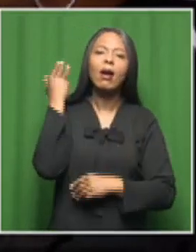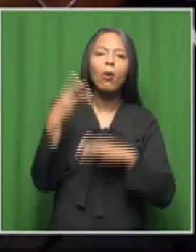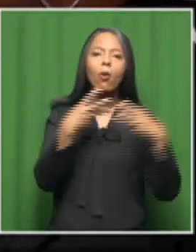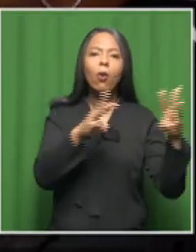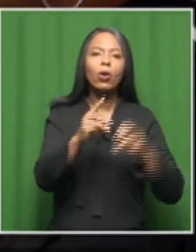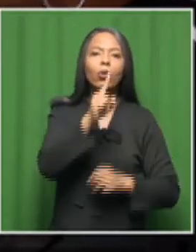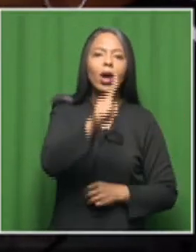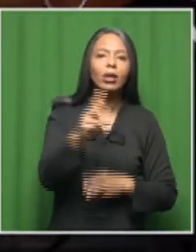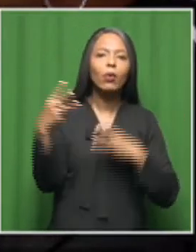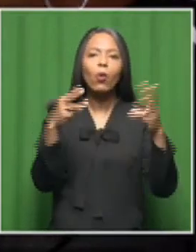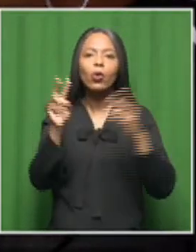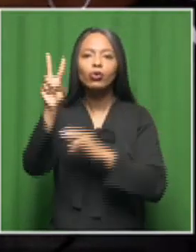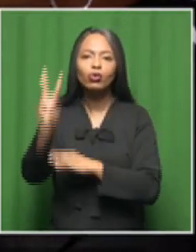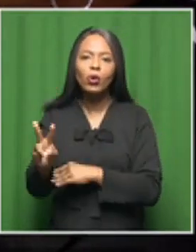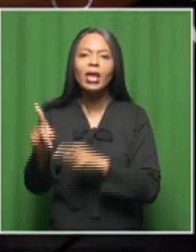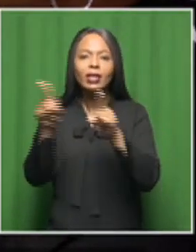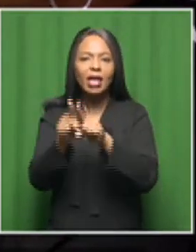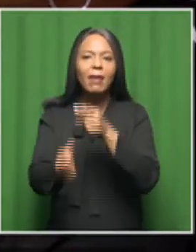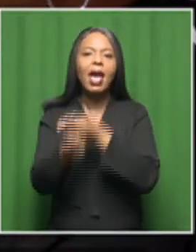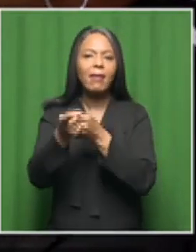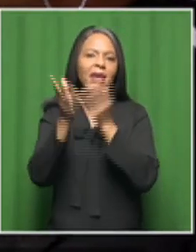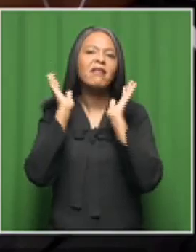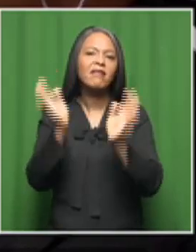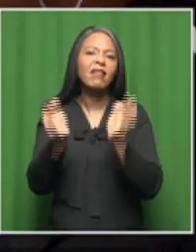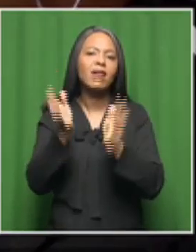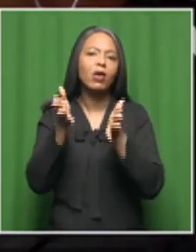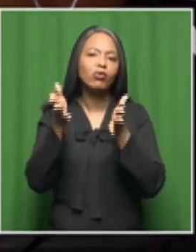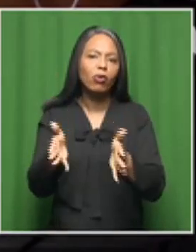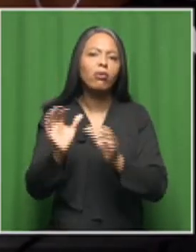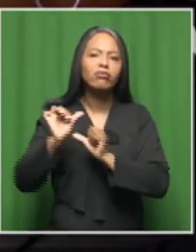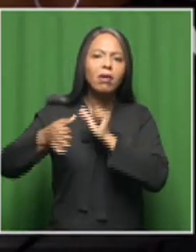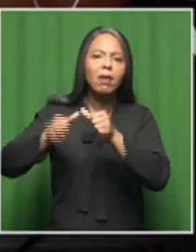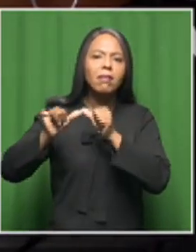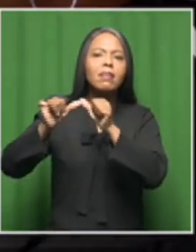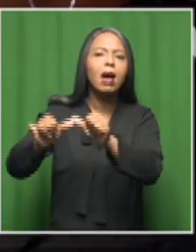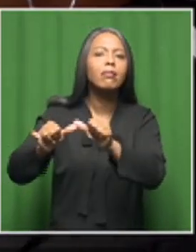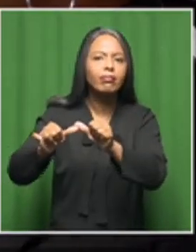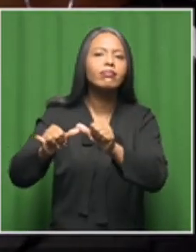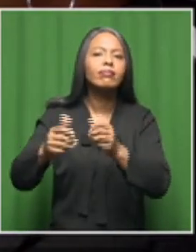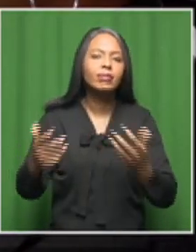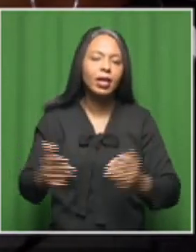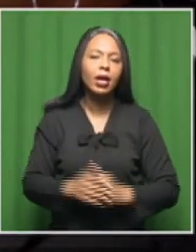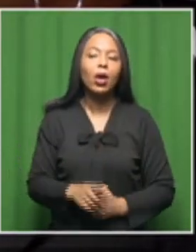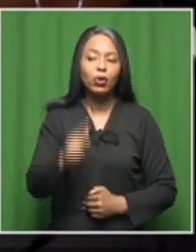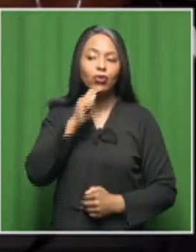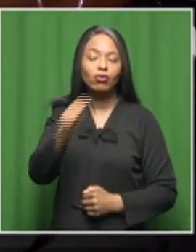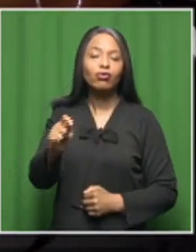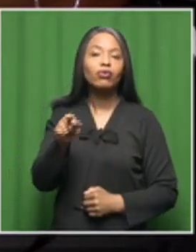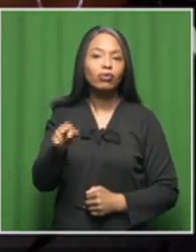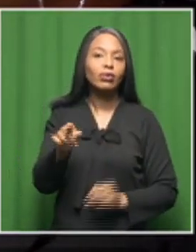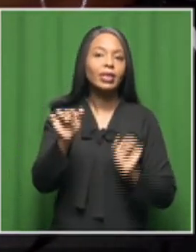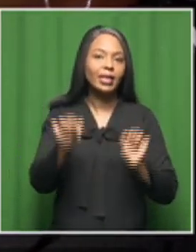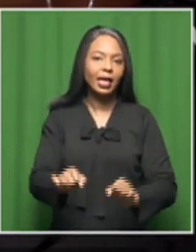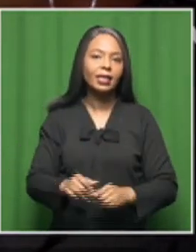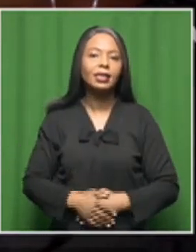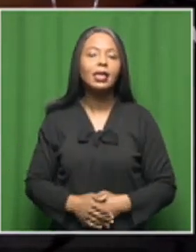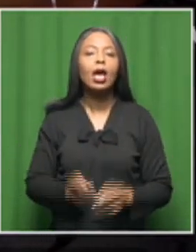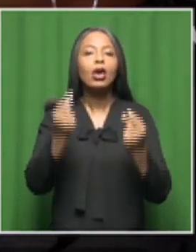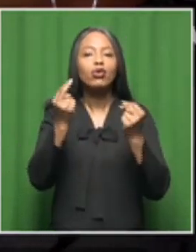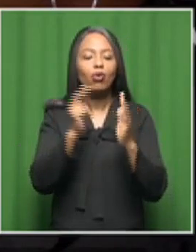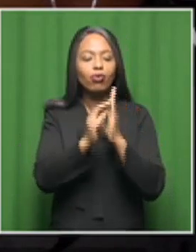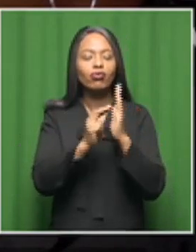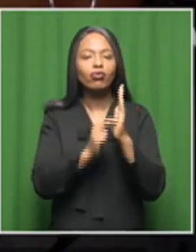Yeah, that's true. And despite the fact that there are UN resolutions,